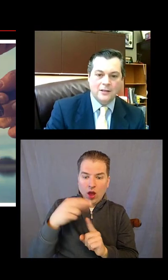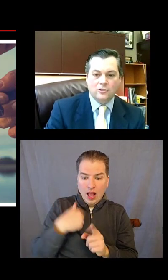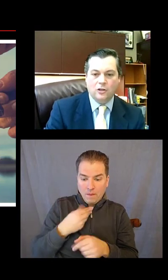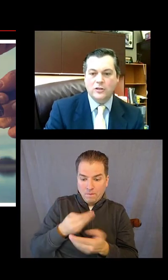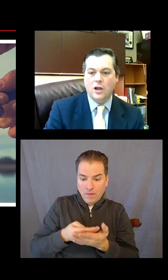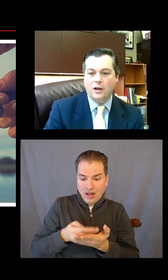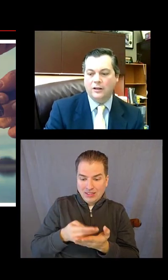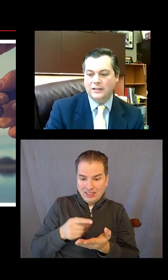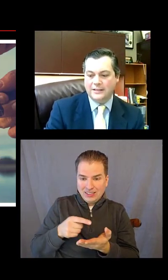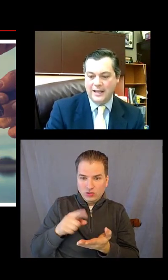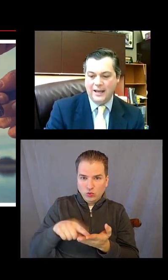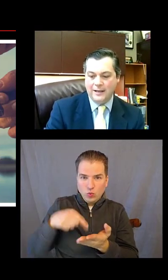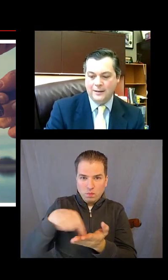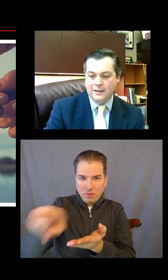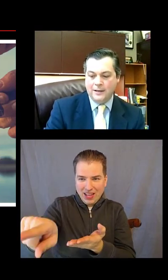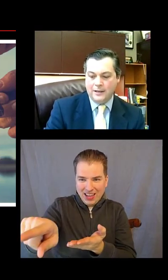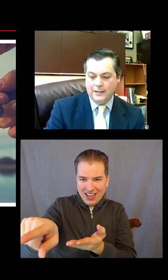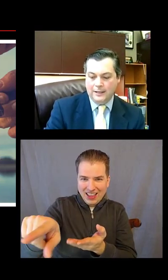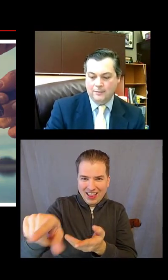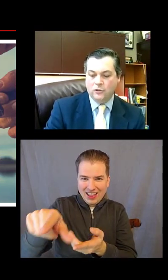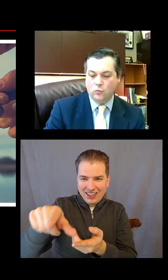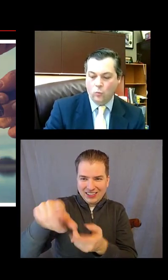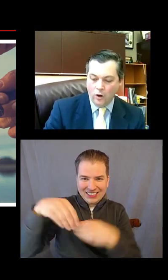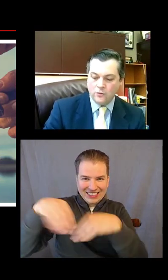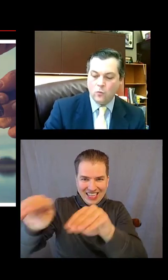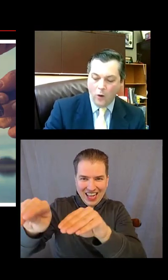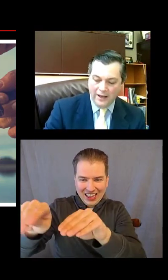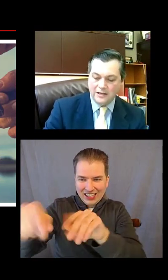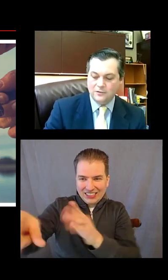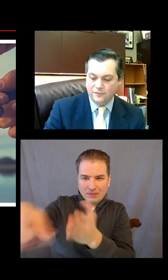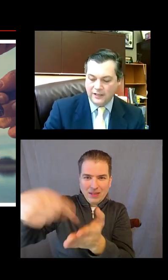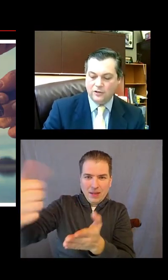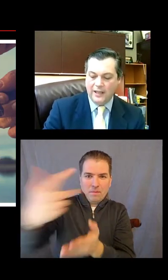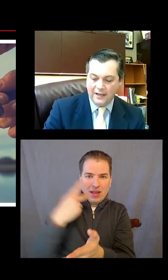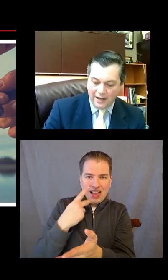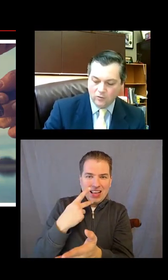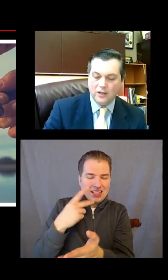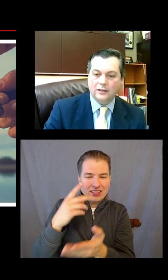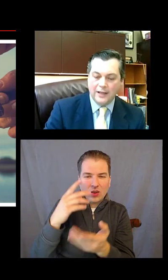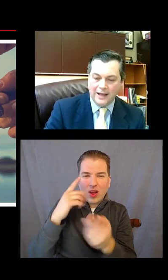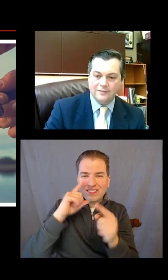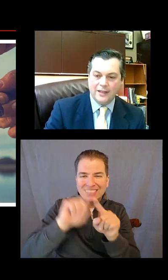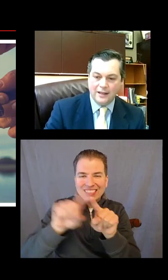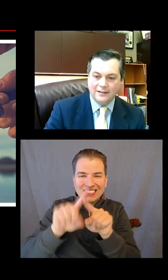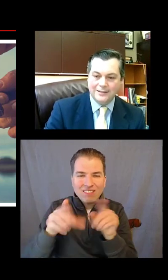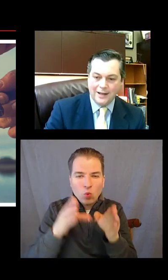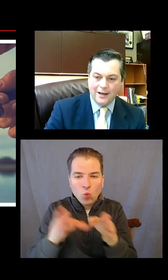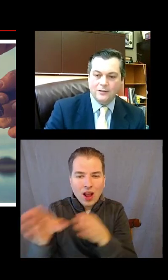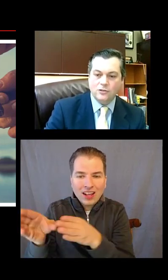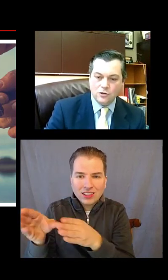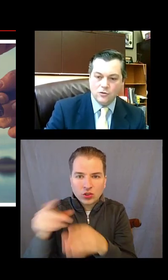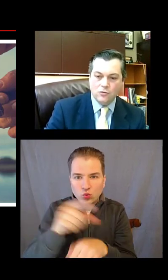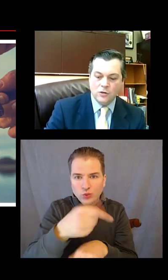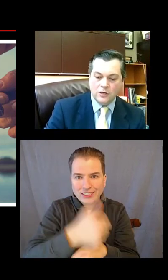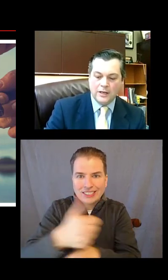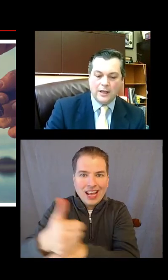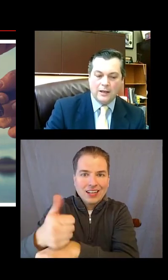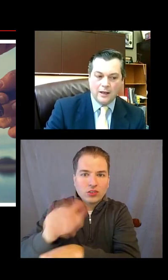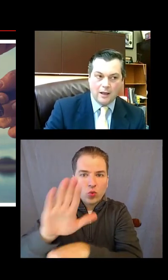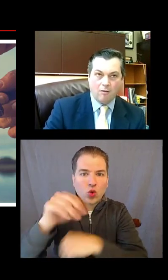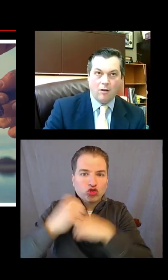back. So it's hard to say there's one way to figure that out. A lot of that is tied